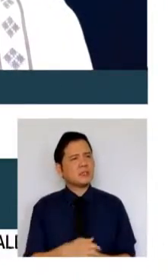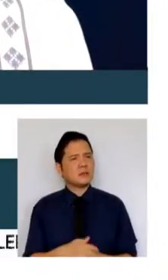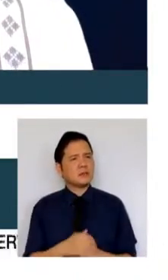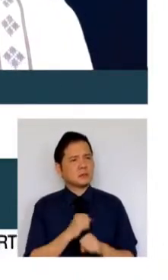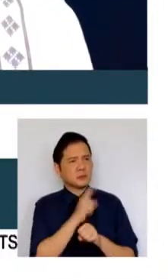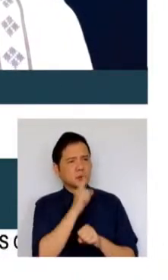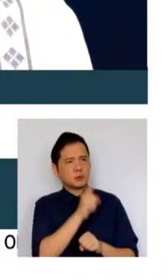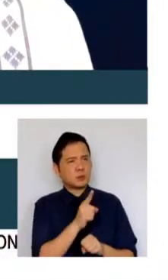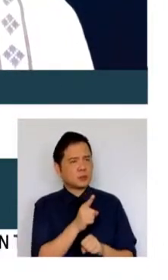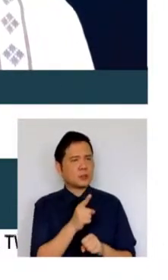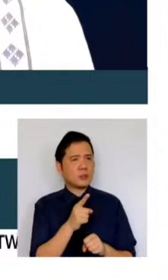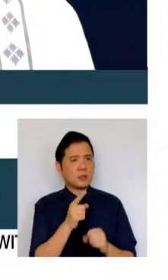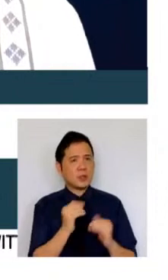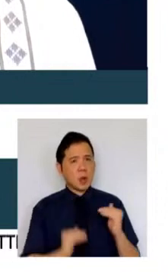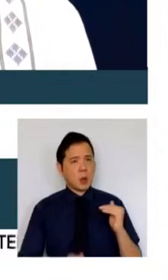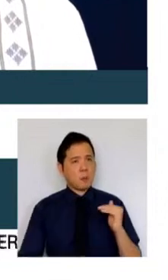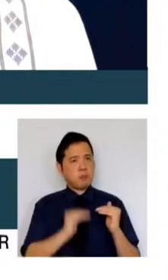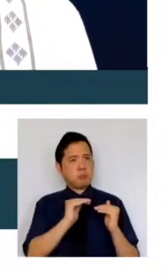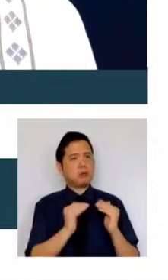gap?